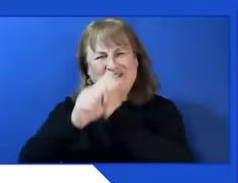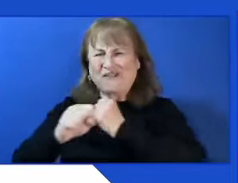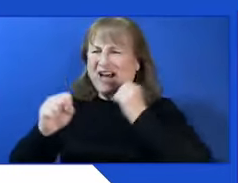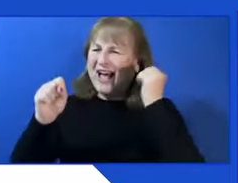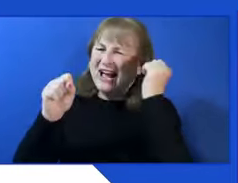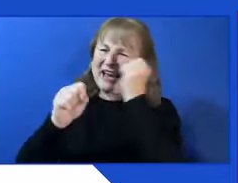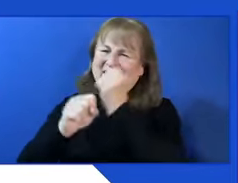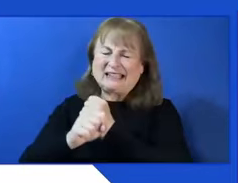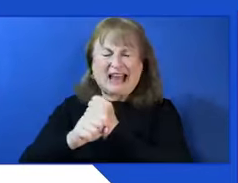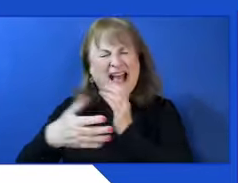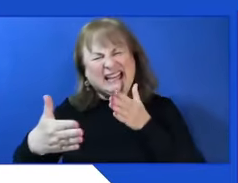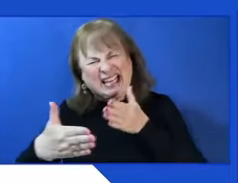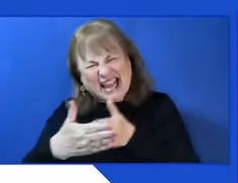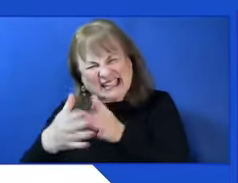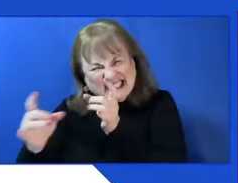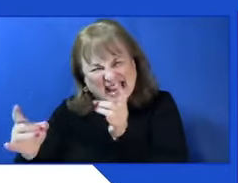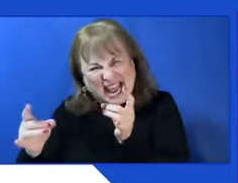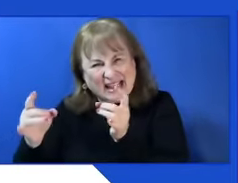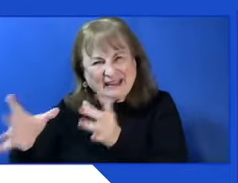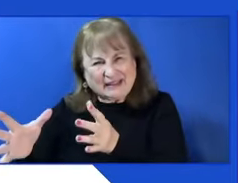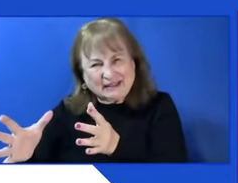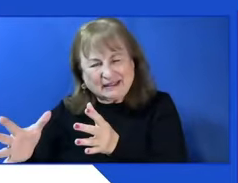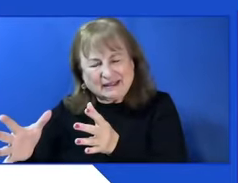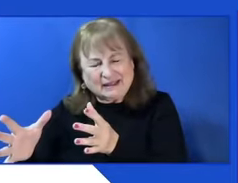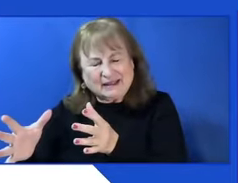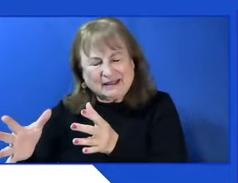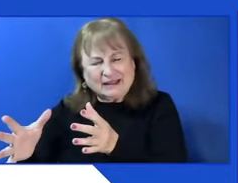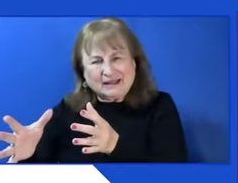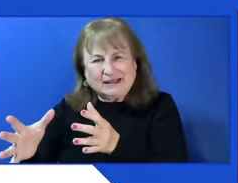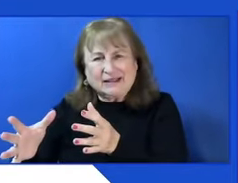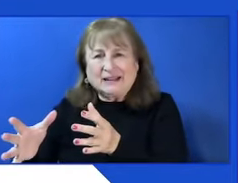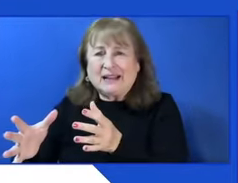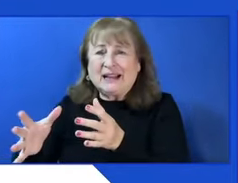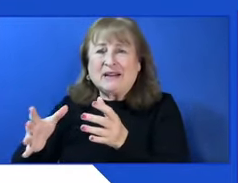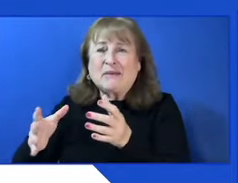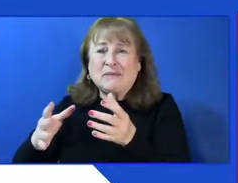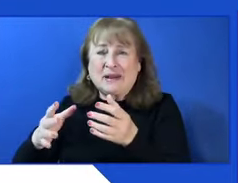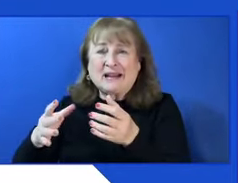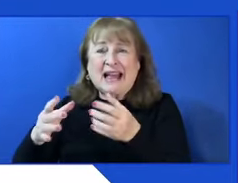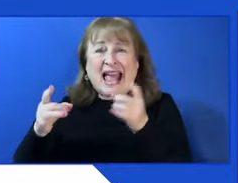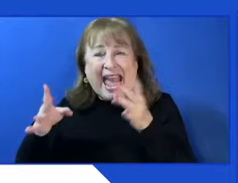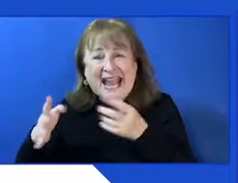of hate that comes from fear.